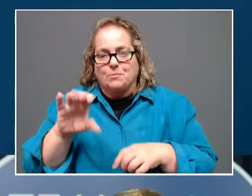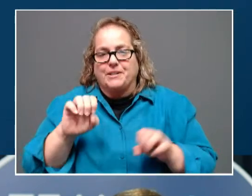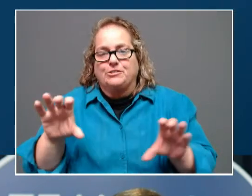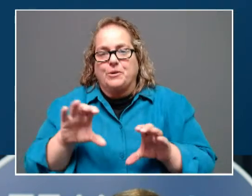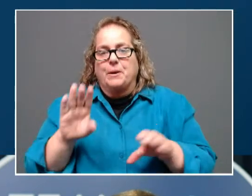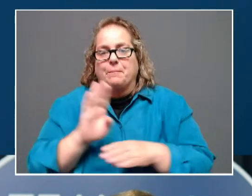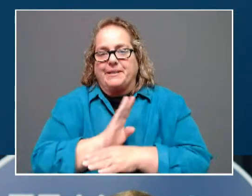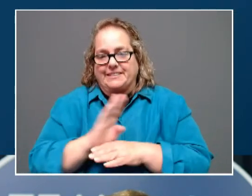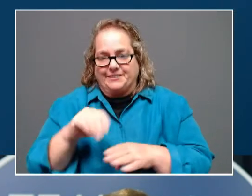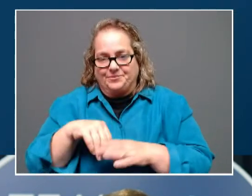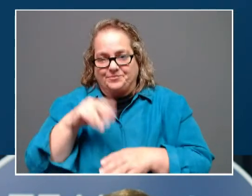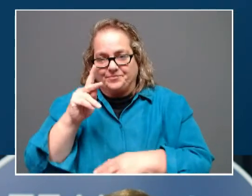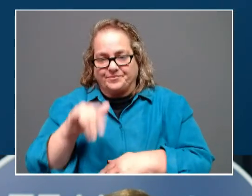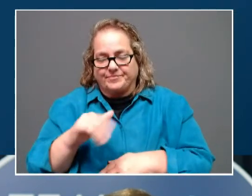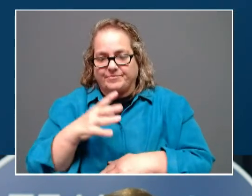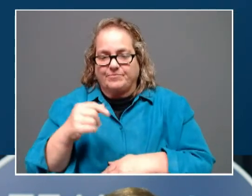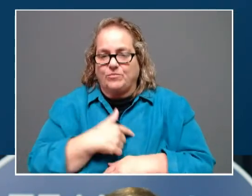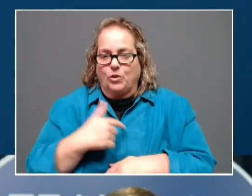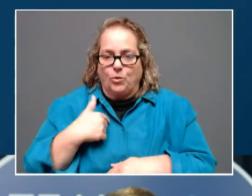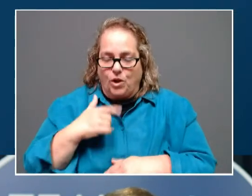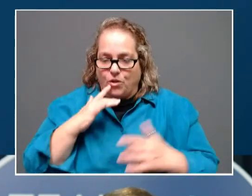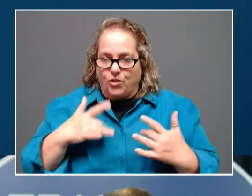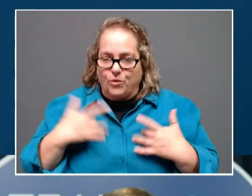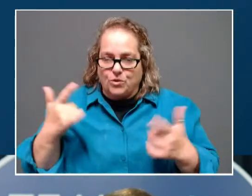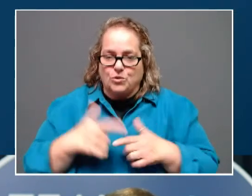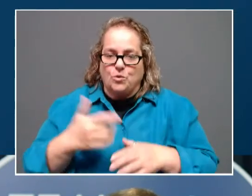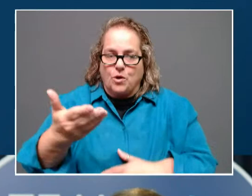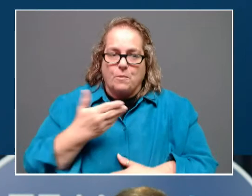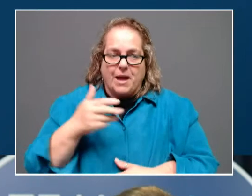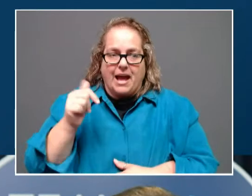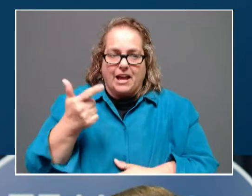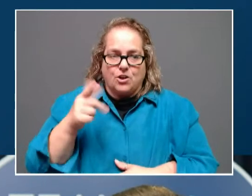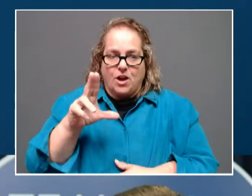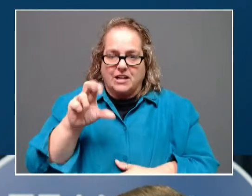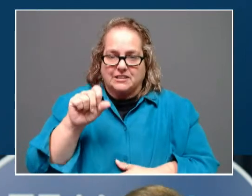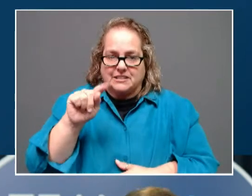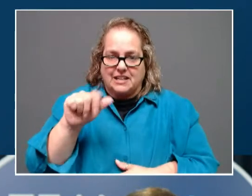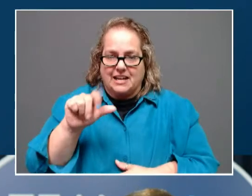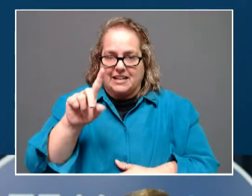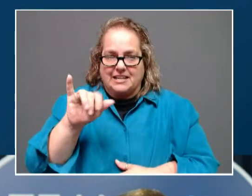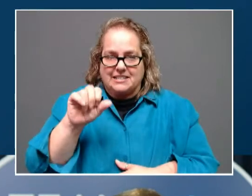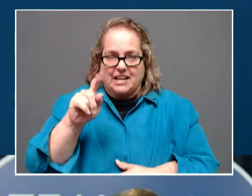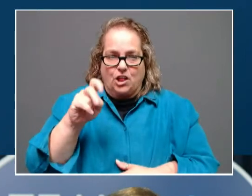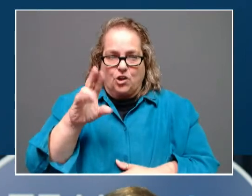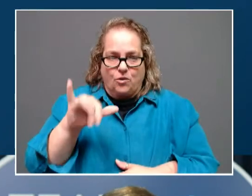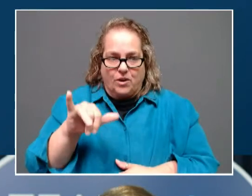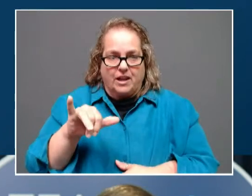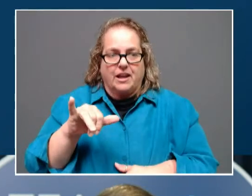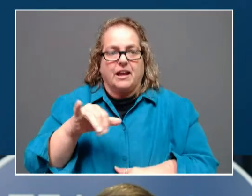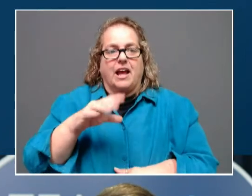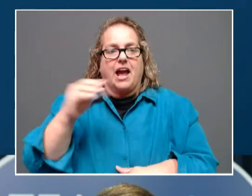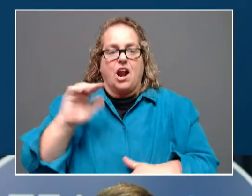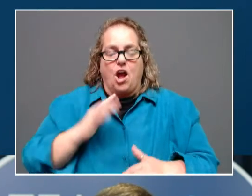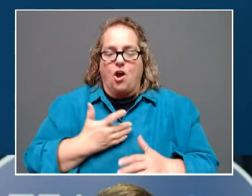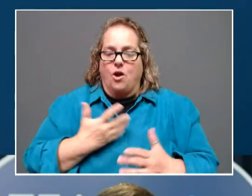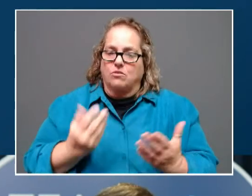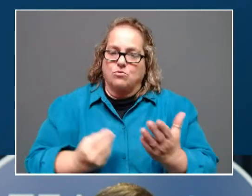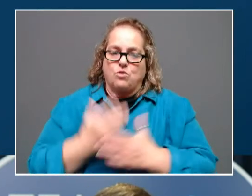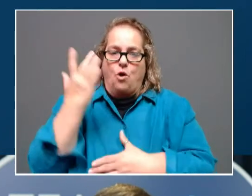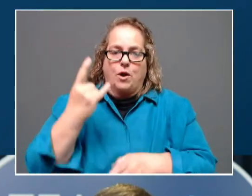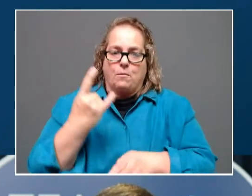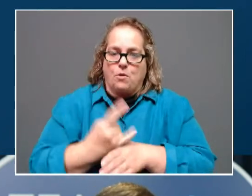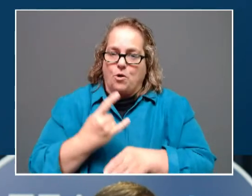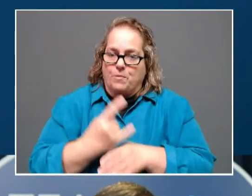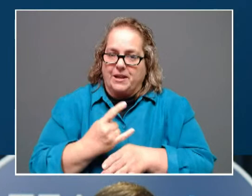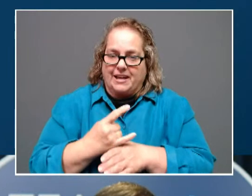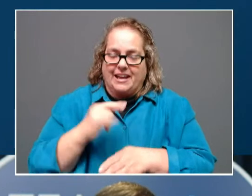Kentucky. And we are thrilled to welcome Augusta Distillery's growth in our thriving bourbon and spirits industry. We got a whole